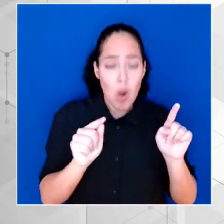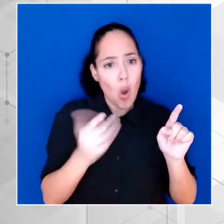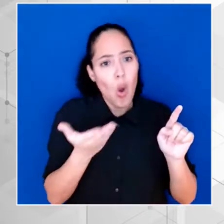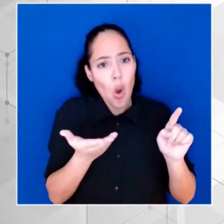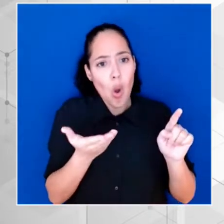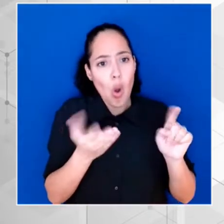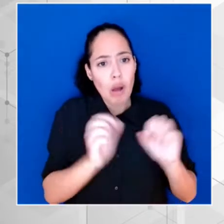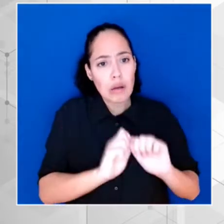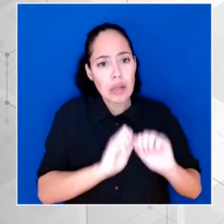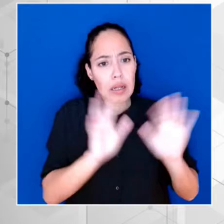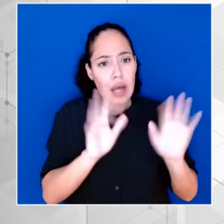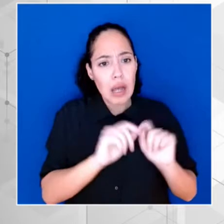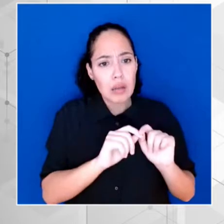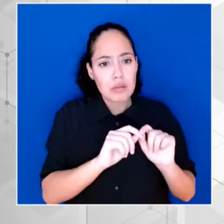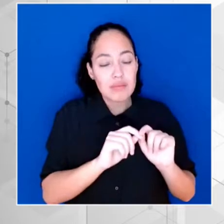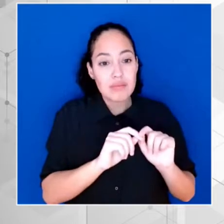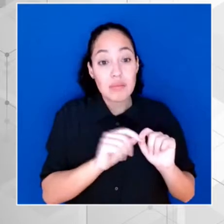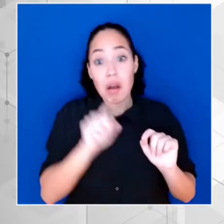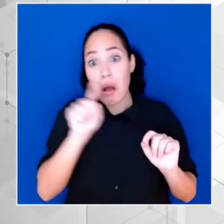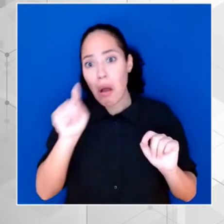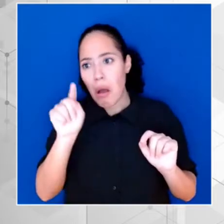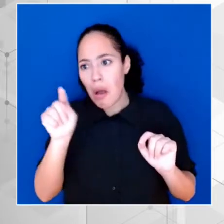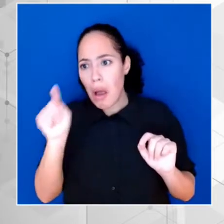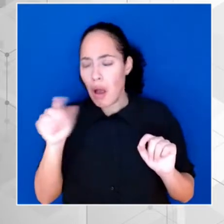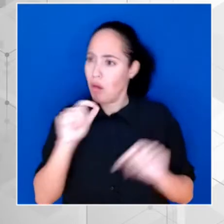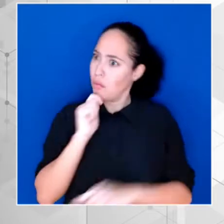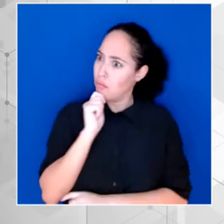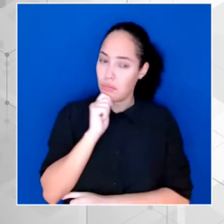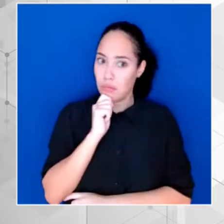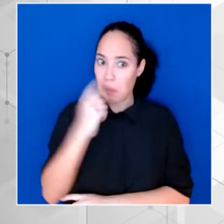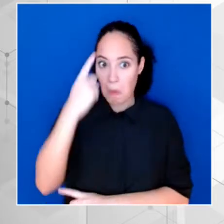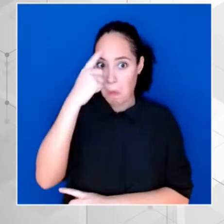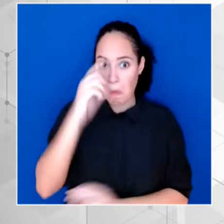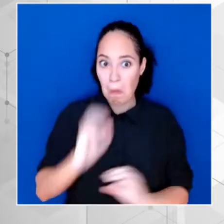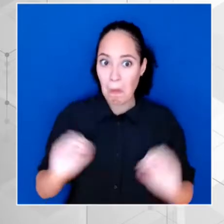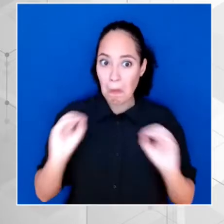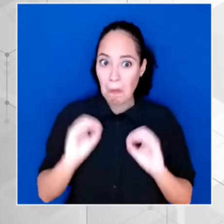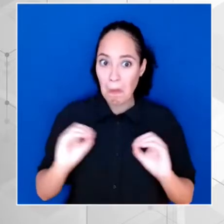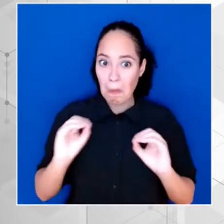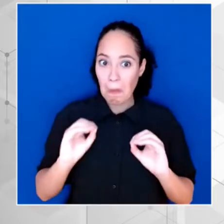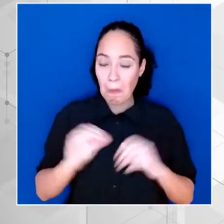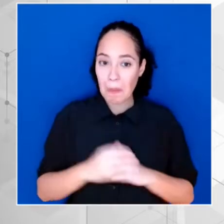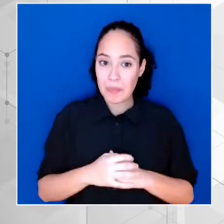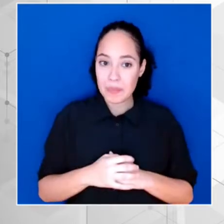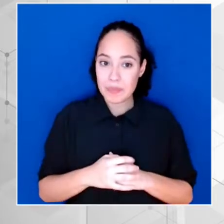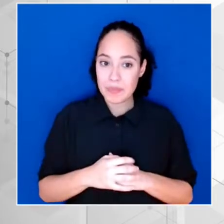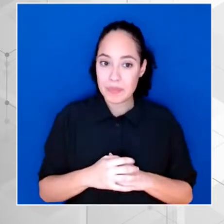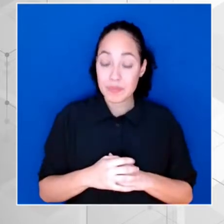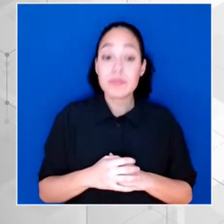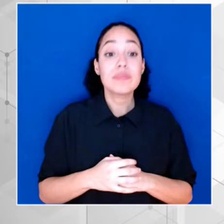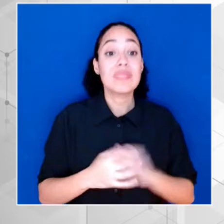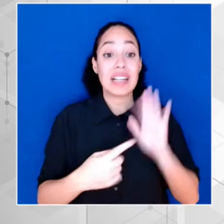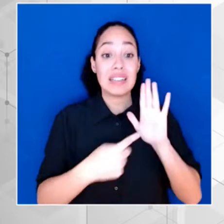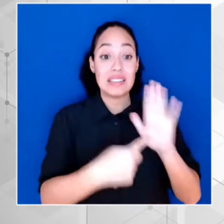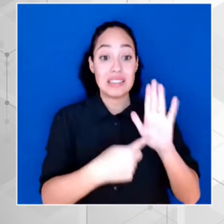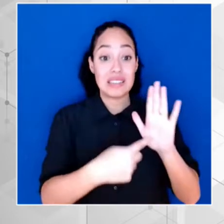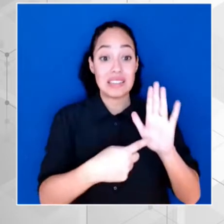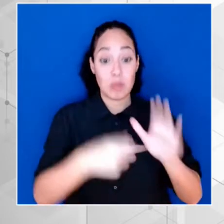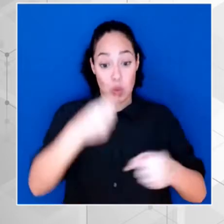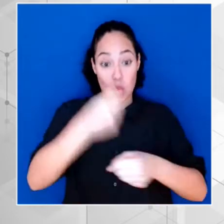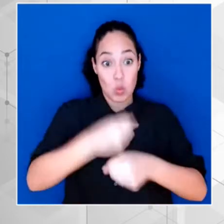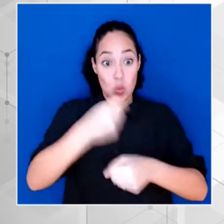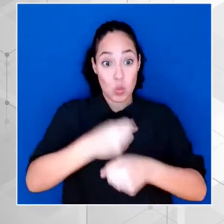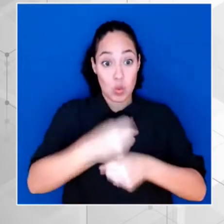Let's think about how this can play out in the workplace and an example, a telephone call or a conference call in a meeting room with people sitting around the